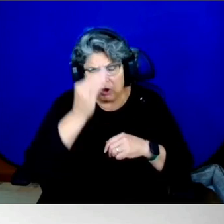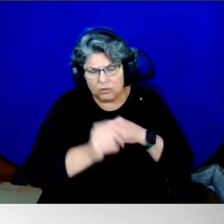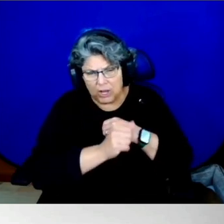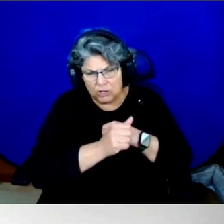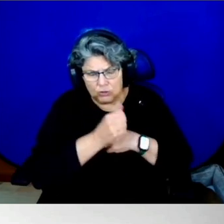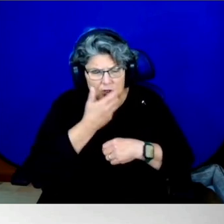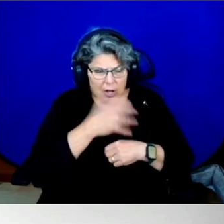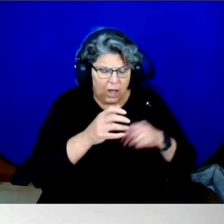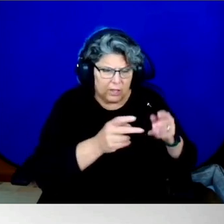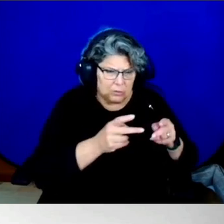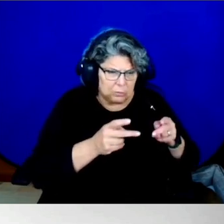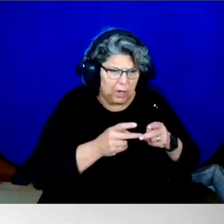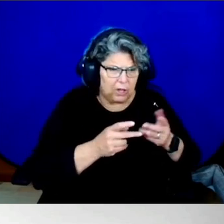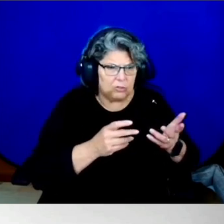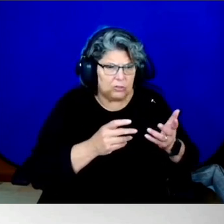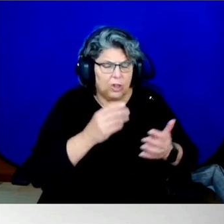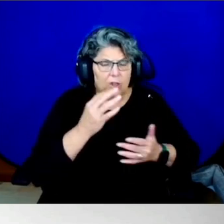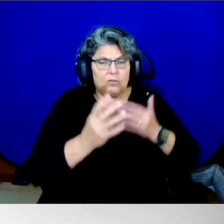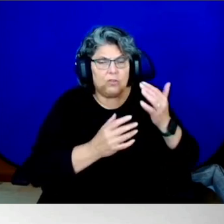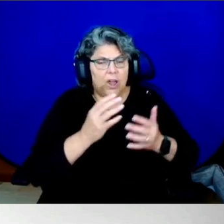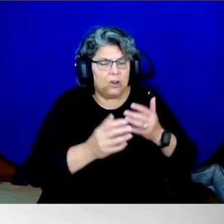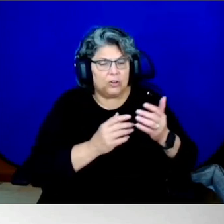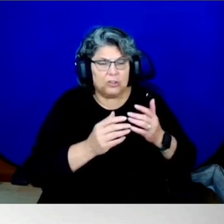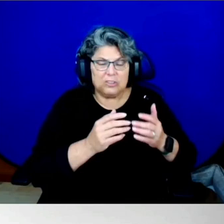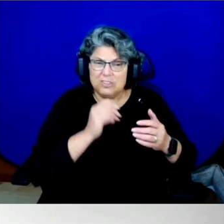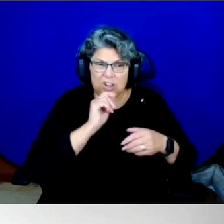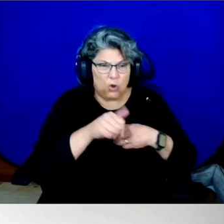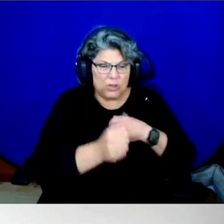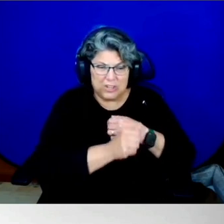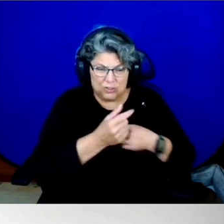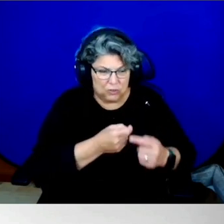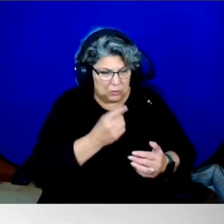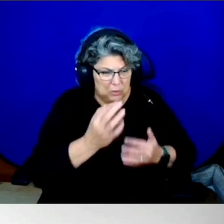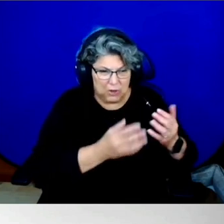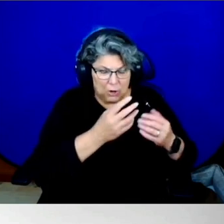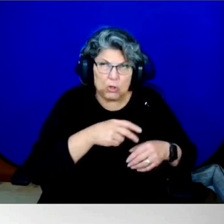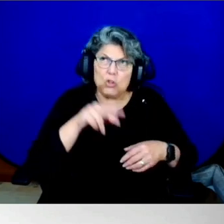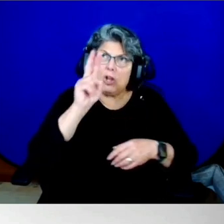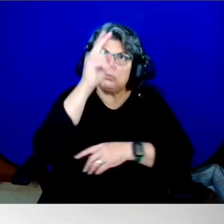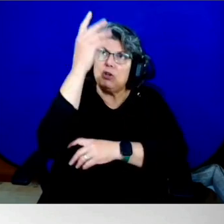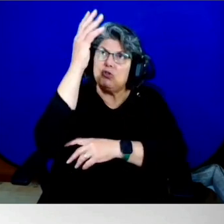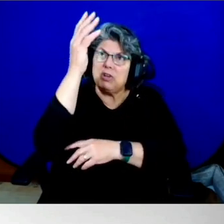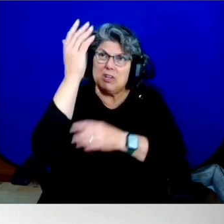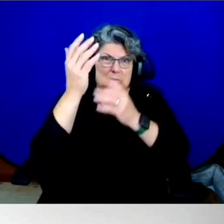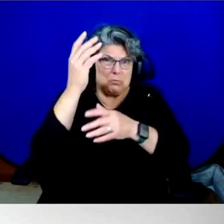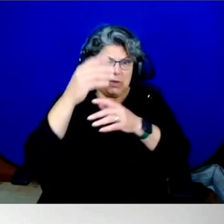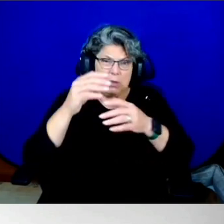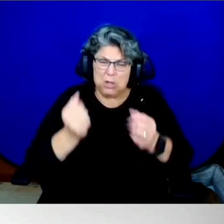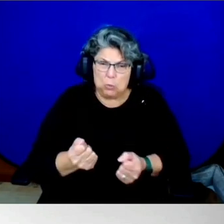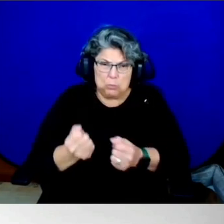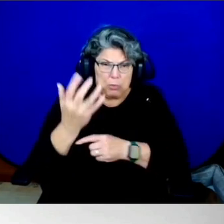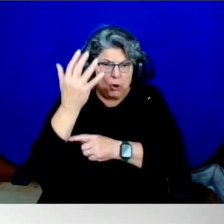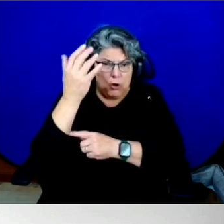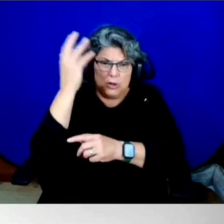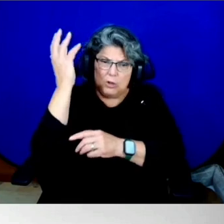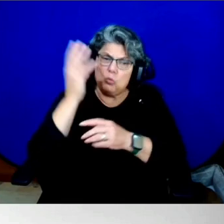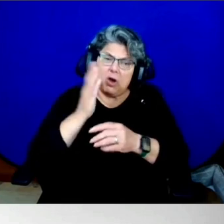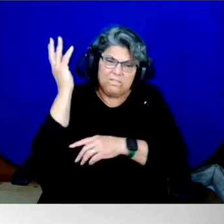fires, overhead dangers such as trees and down wires, as well as possible caustic chemicals or debris and burned out